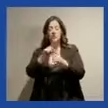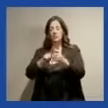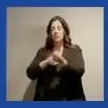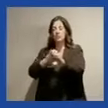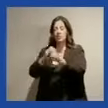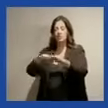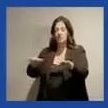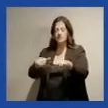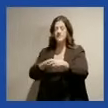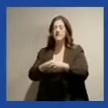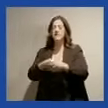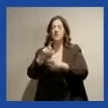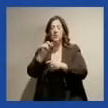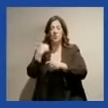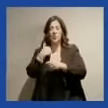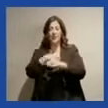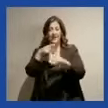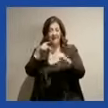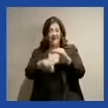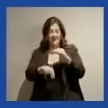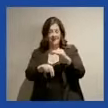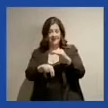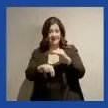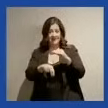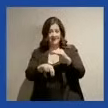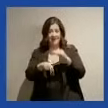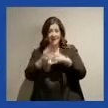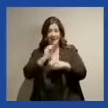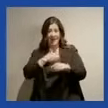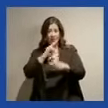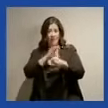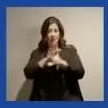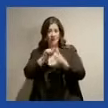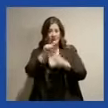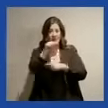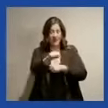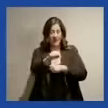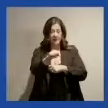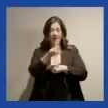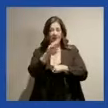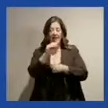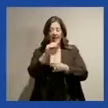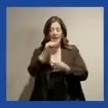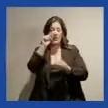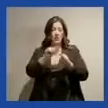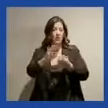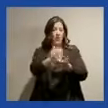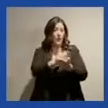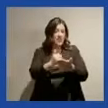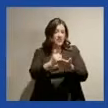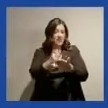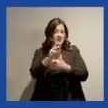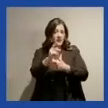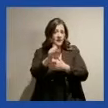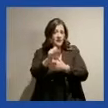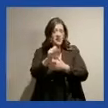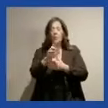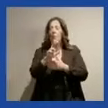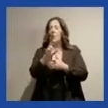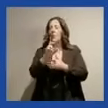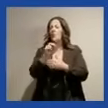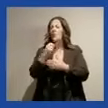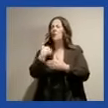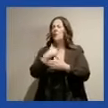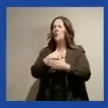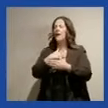was, do we look to cut that commitment and reduce wages? Or do we just sort of hold